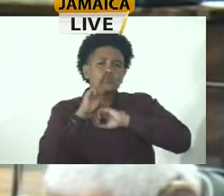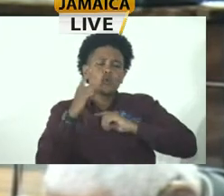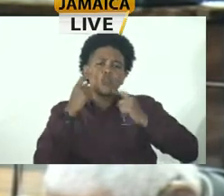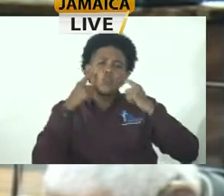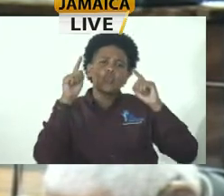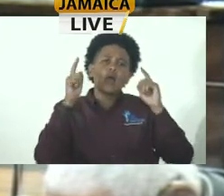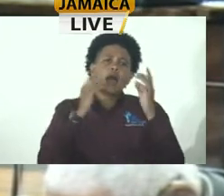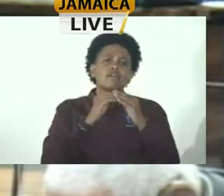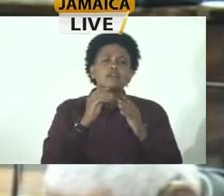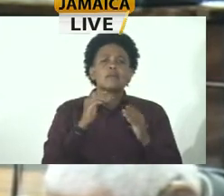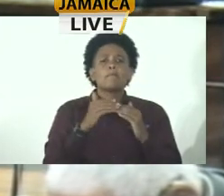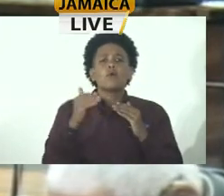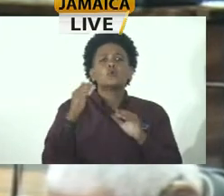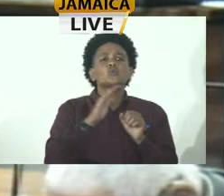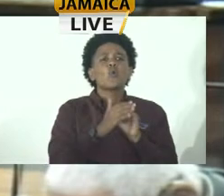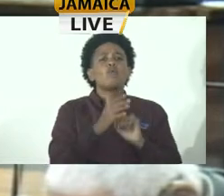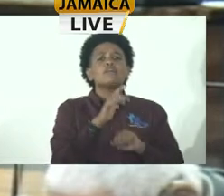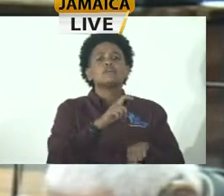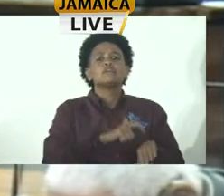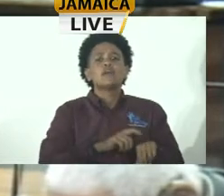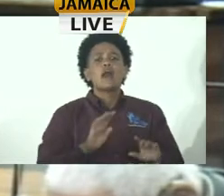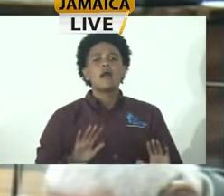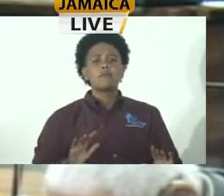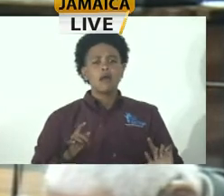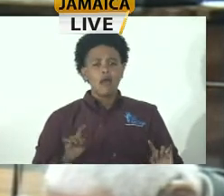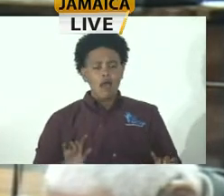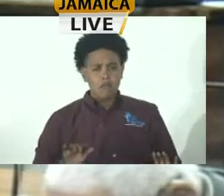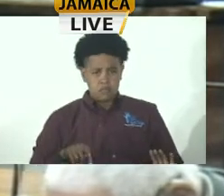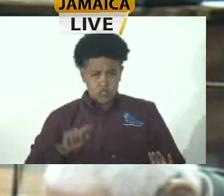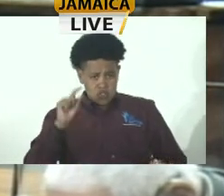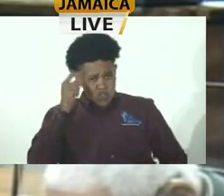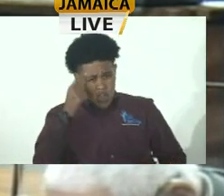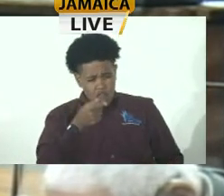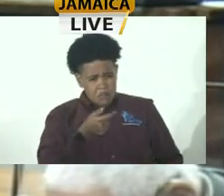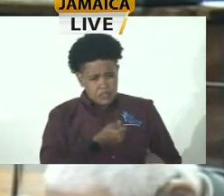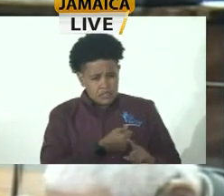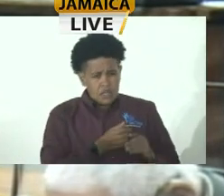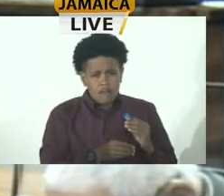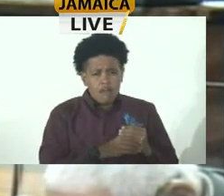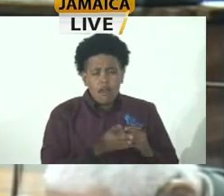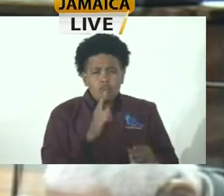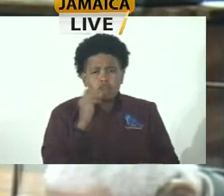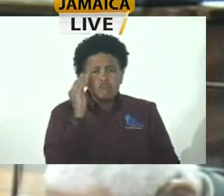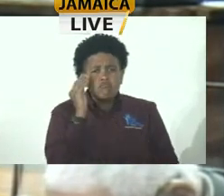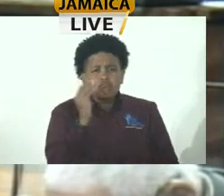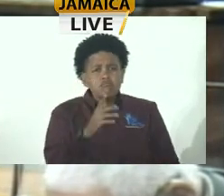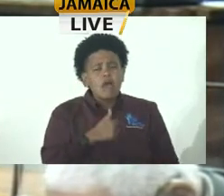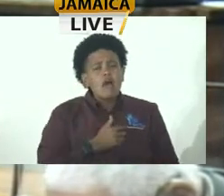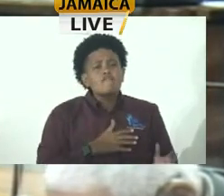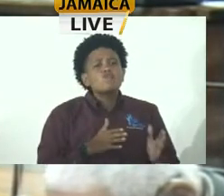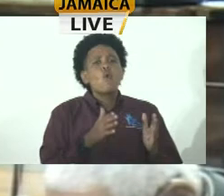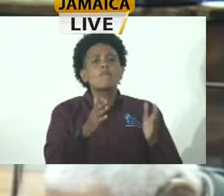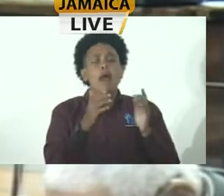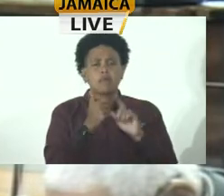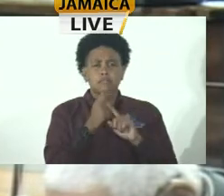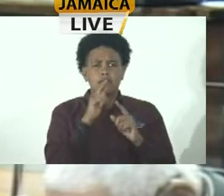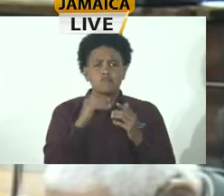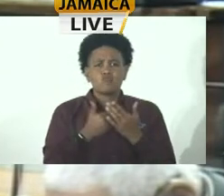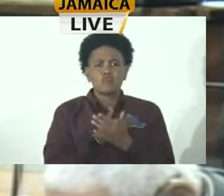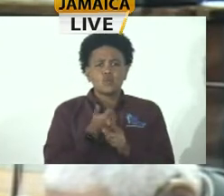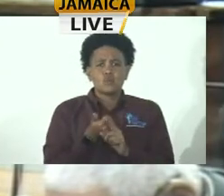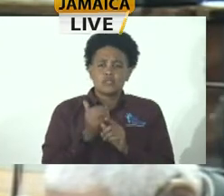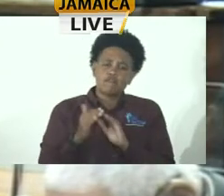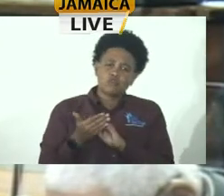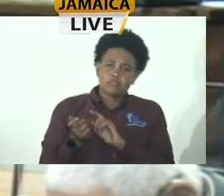post-covet era this government madam speaker has the roadmap to renew